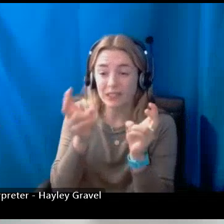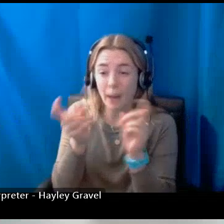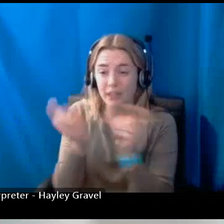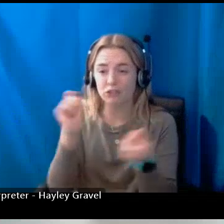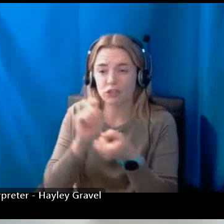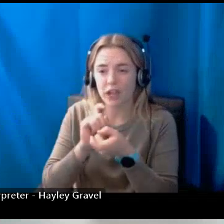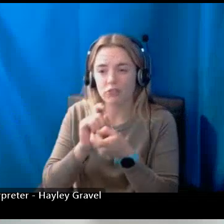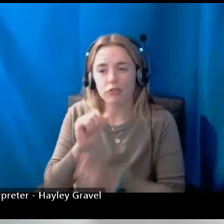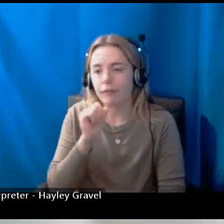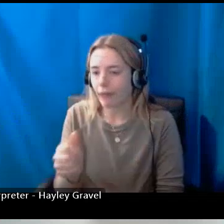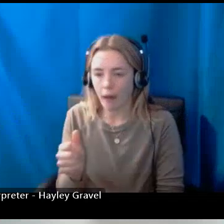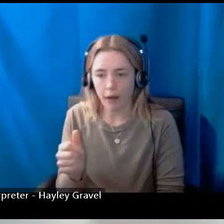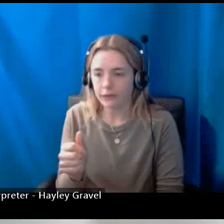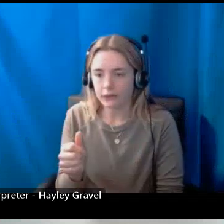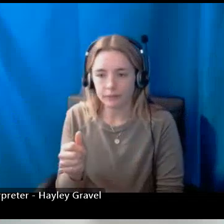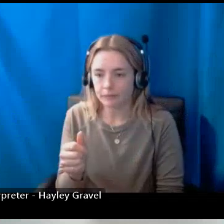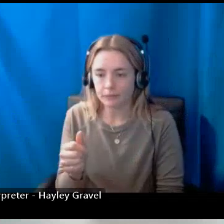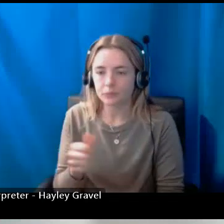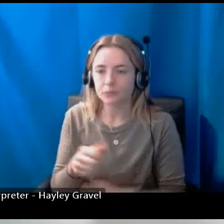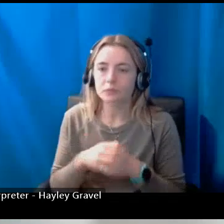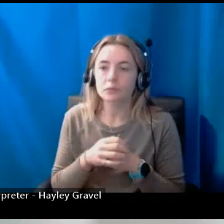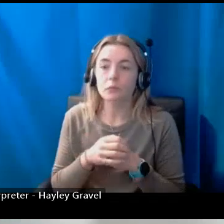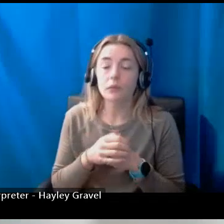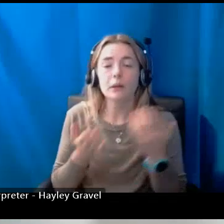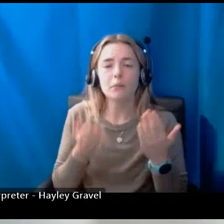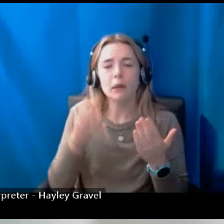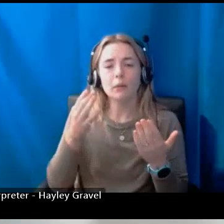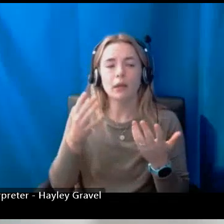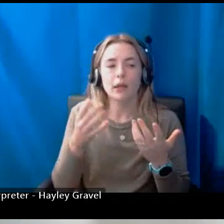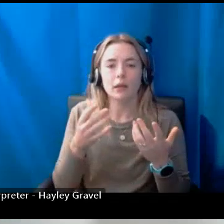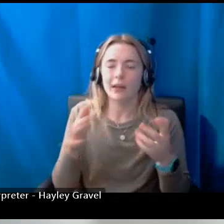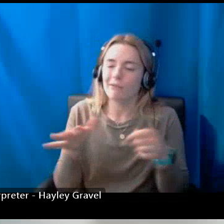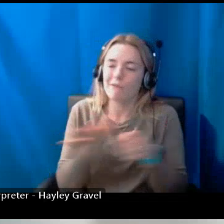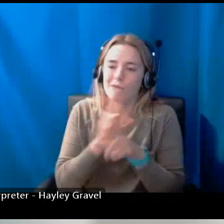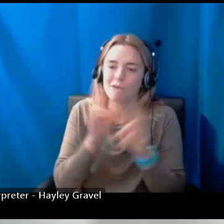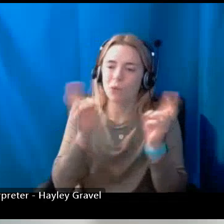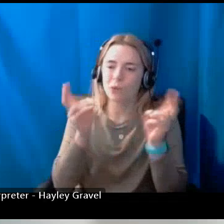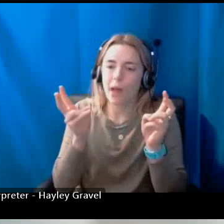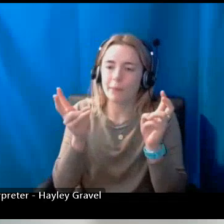might want to change because, but you're not changing your entire topic.